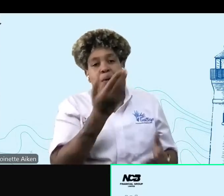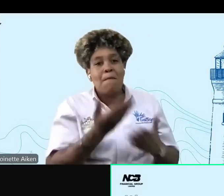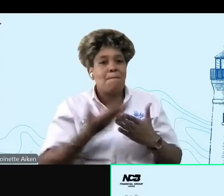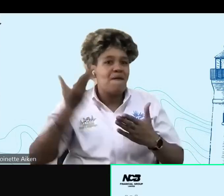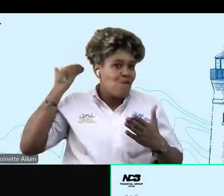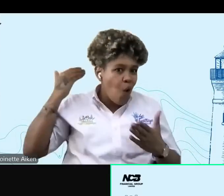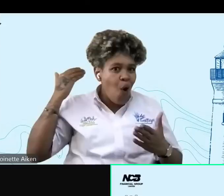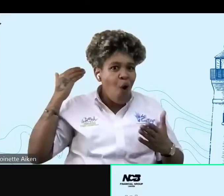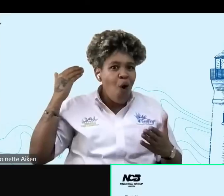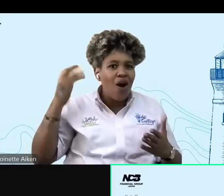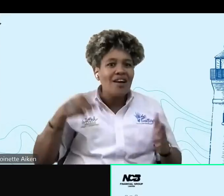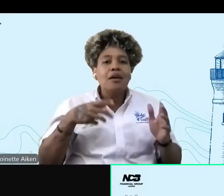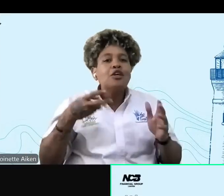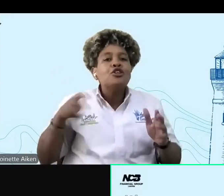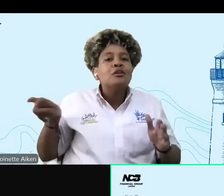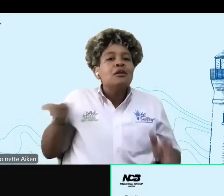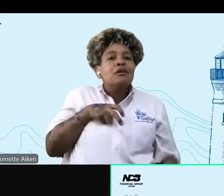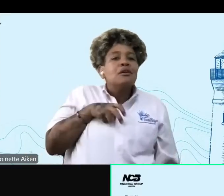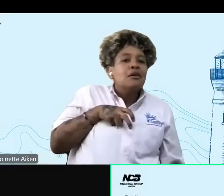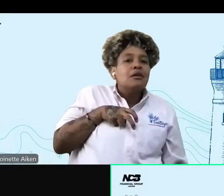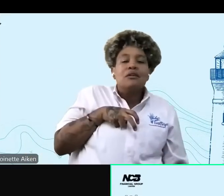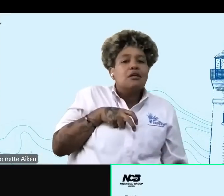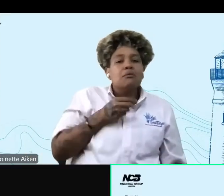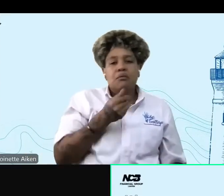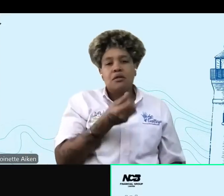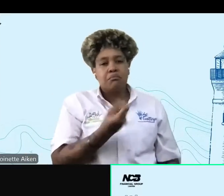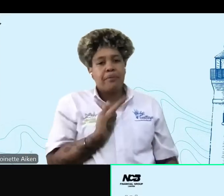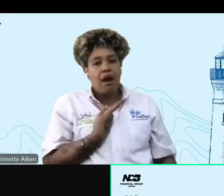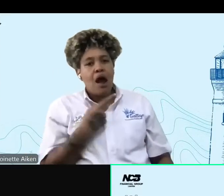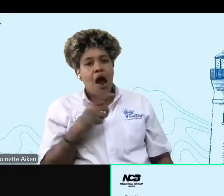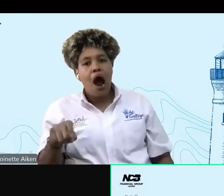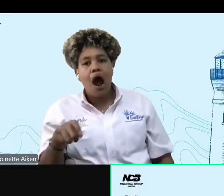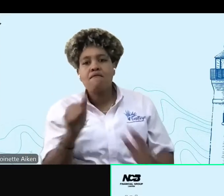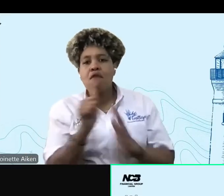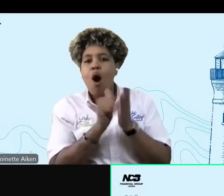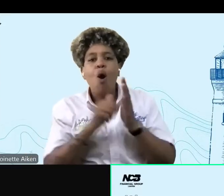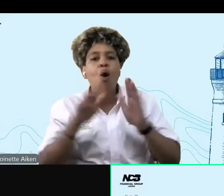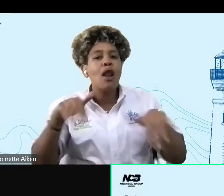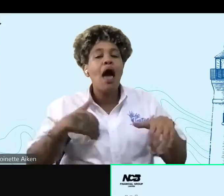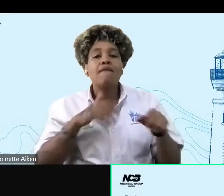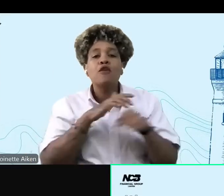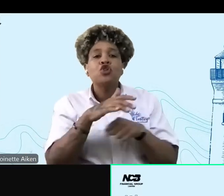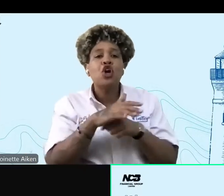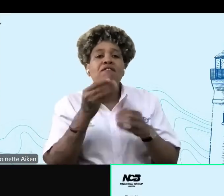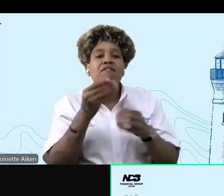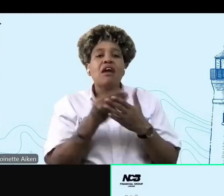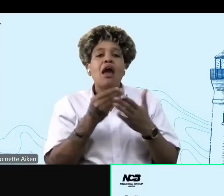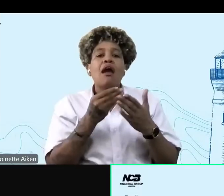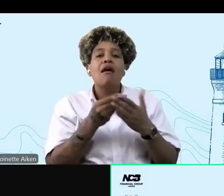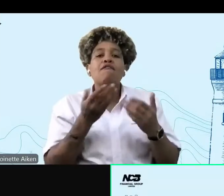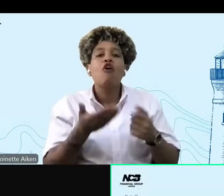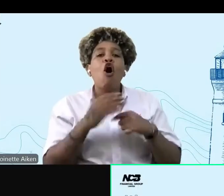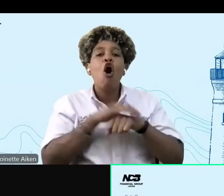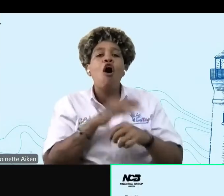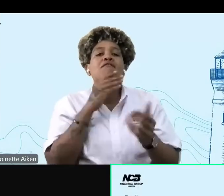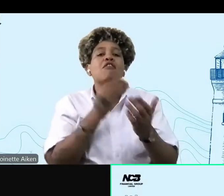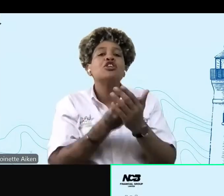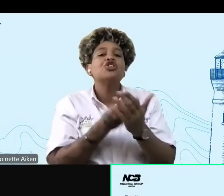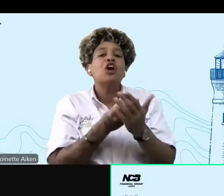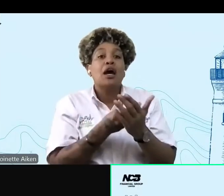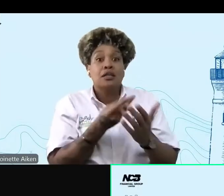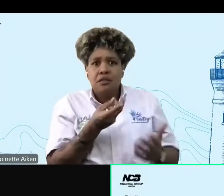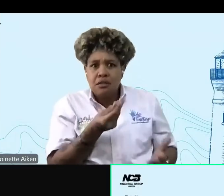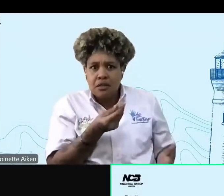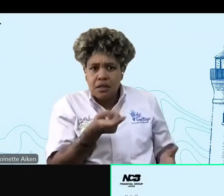before. And we would have, for the accounts that did not have sufficient funds to cover the number of transactions that were